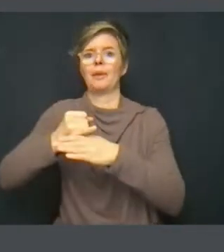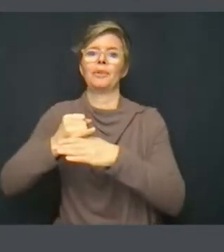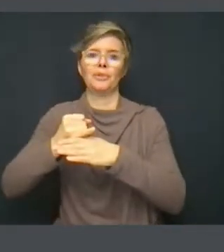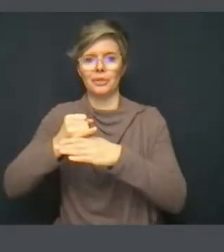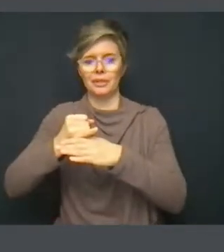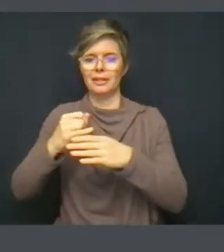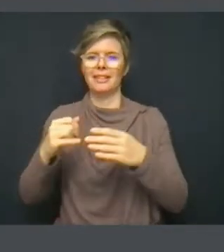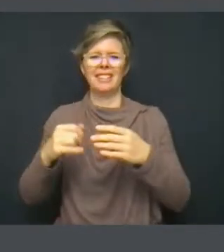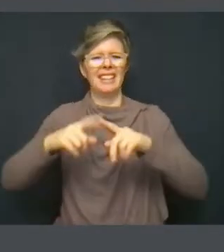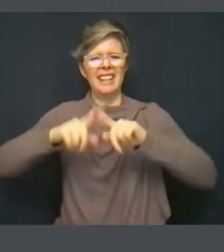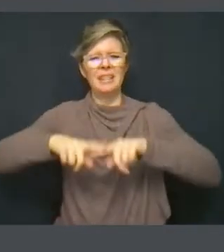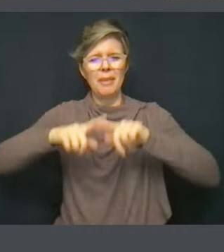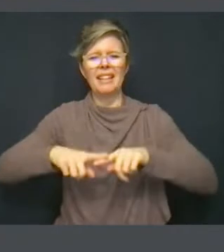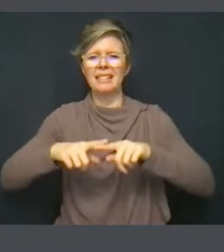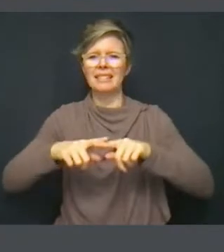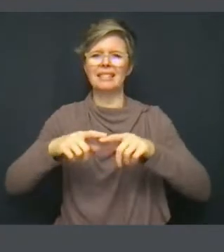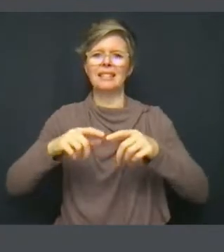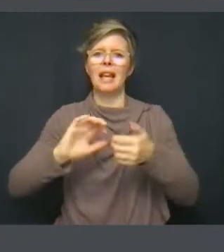about the language learning